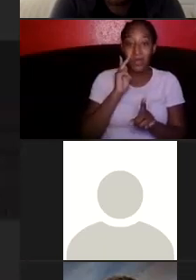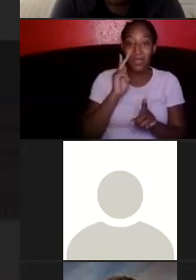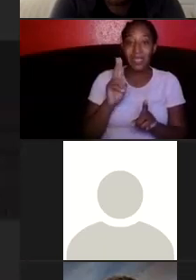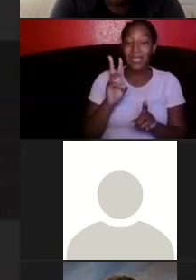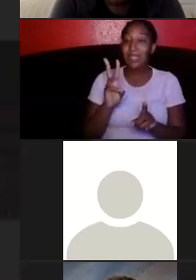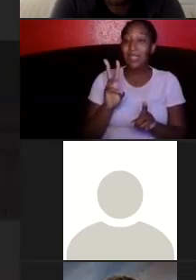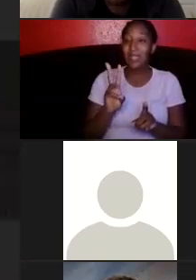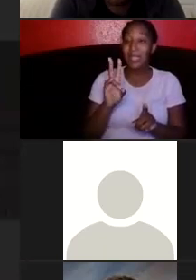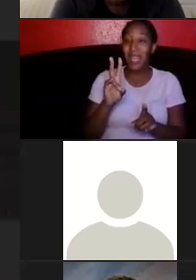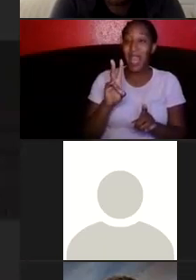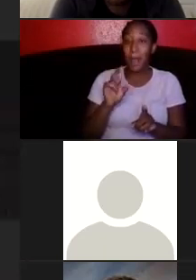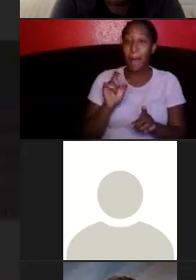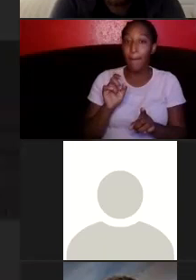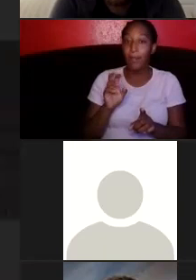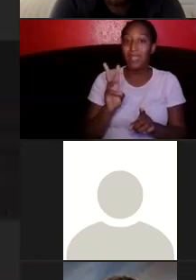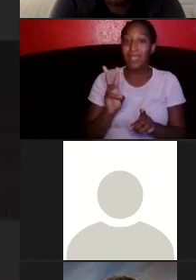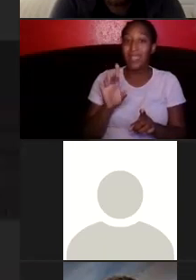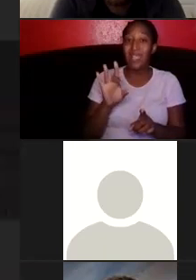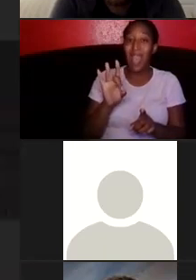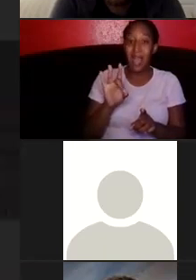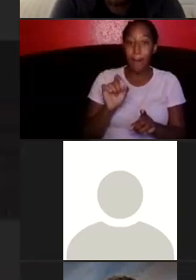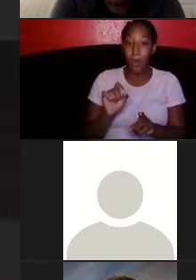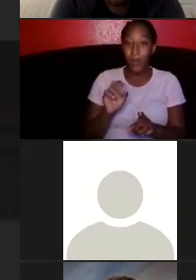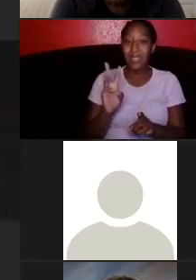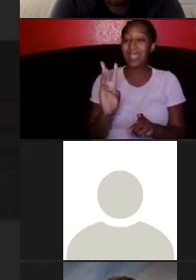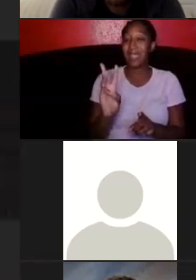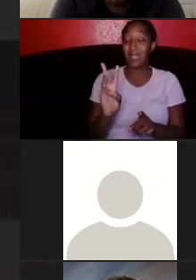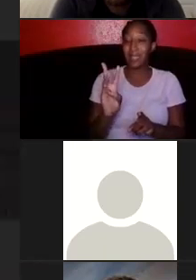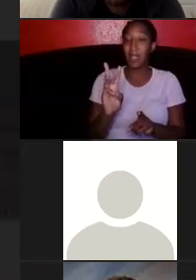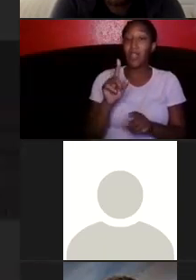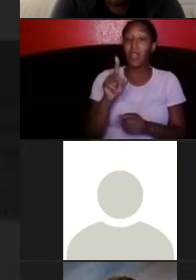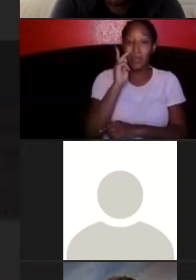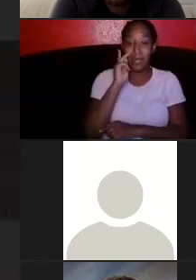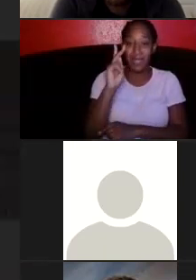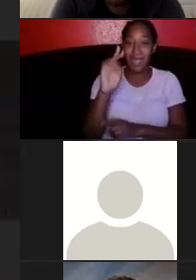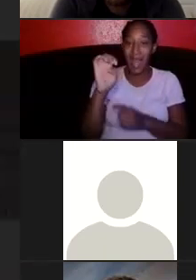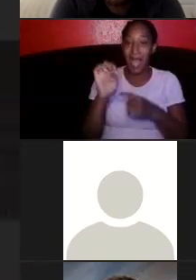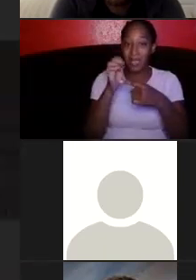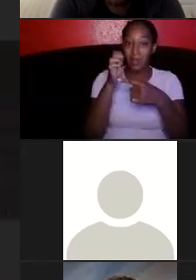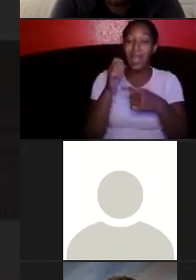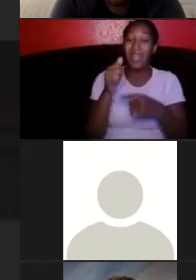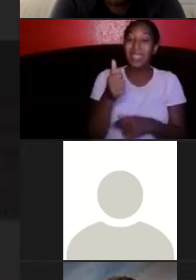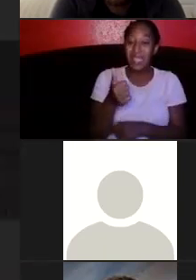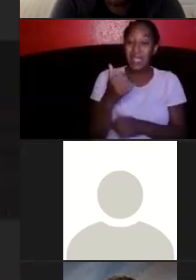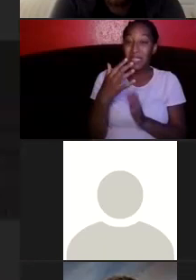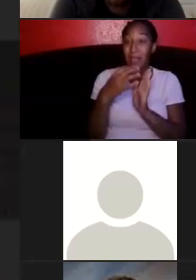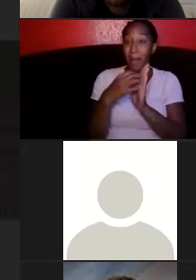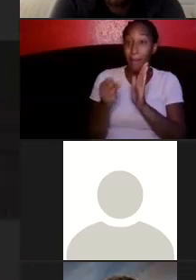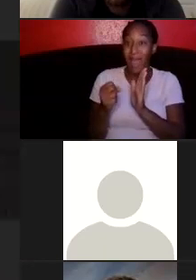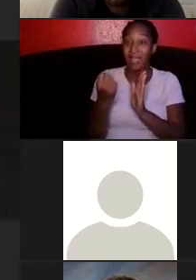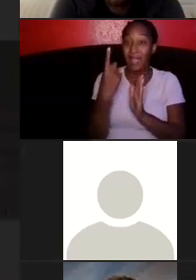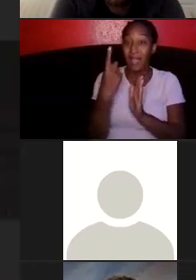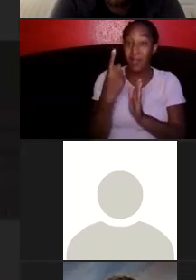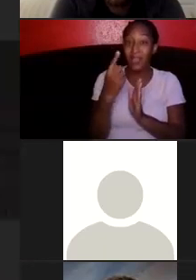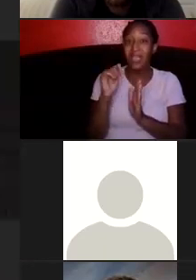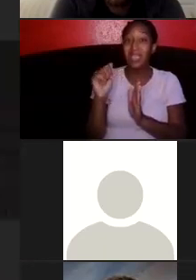And I do the exponents, 10 to the minus 11, 10 to the positive 24, divided by 10